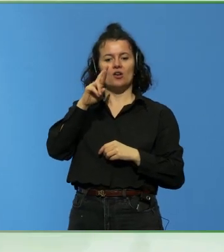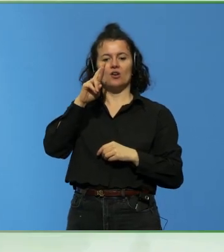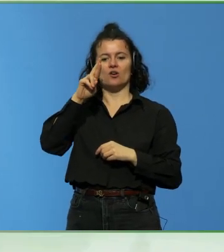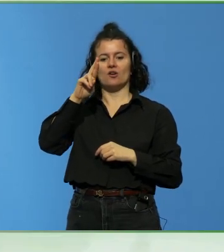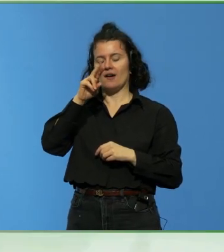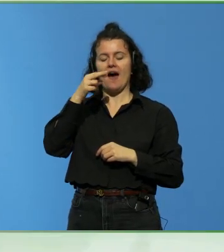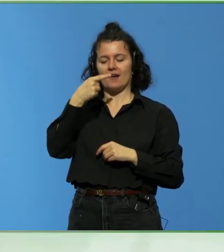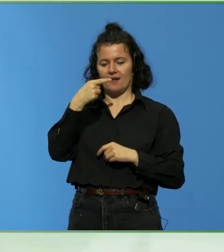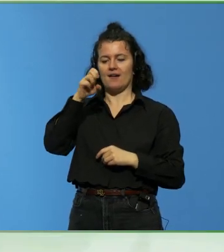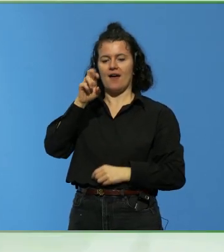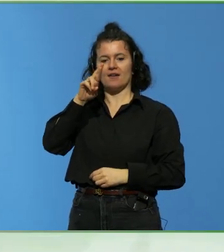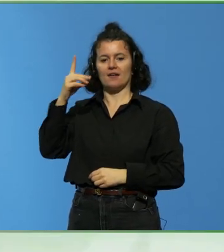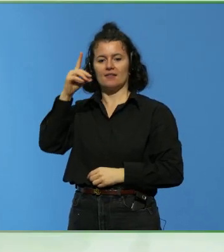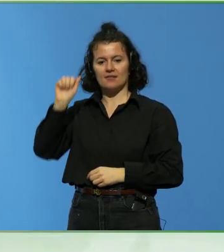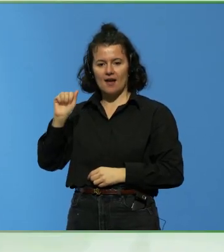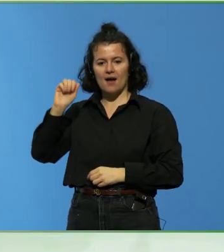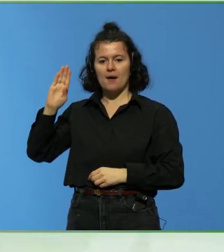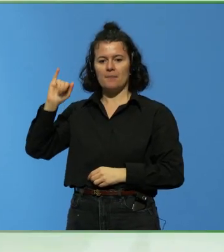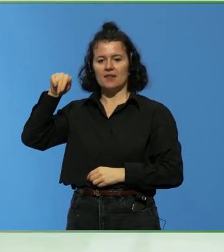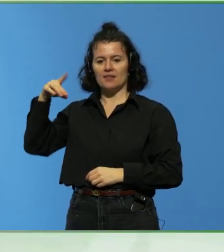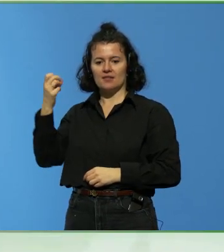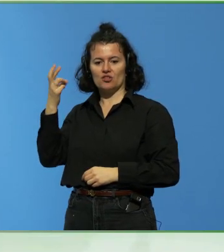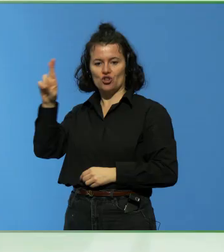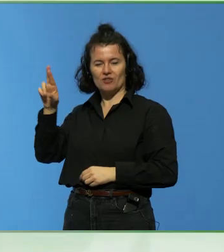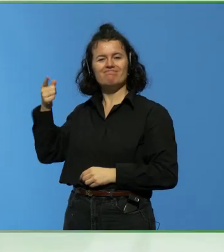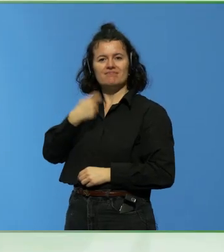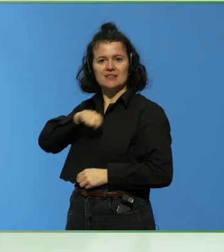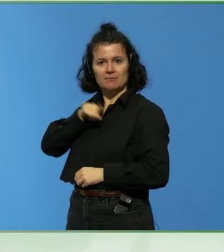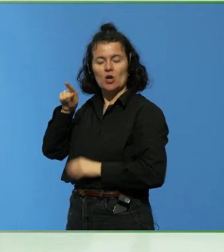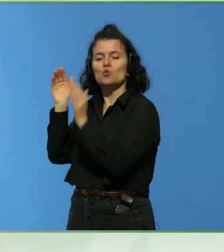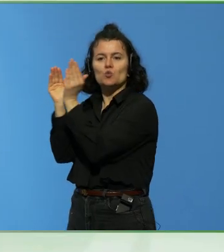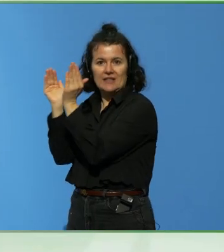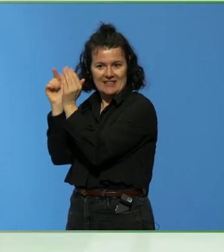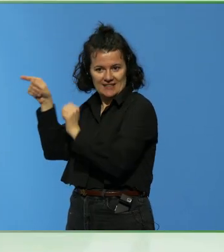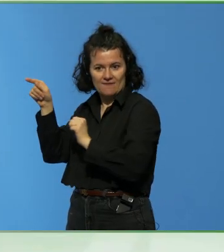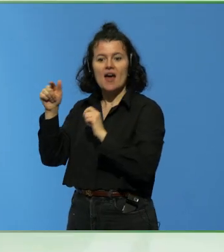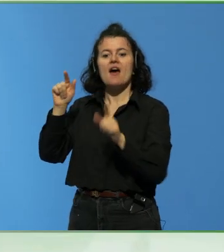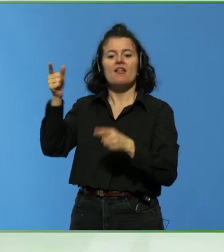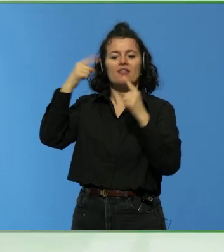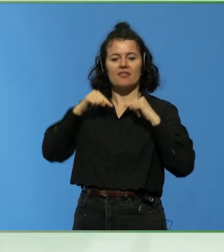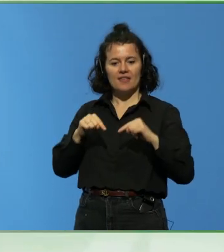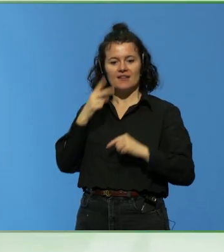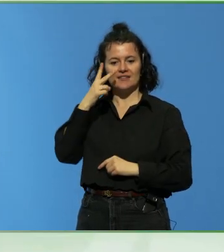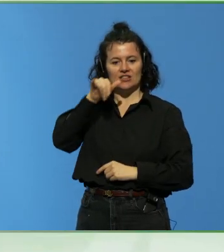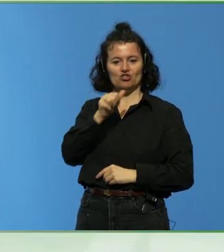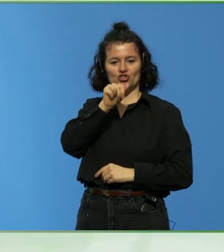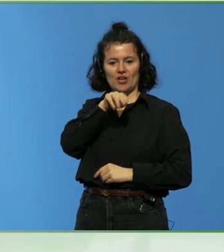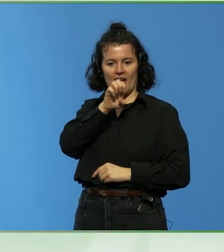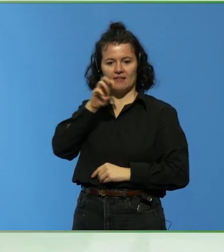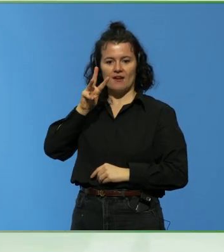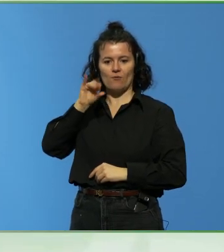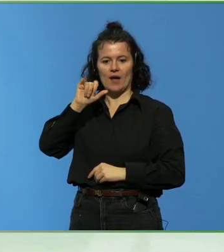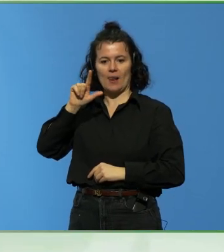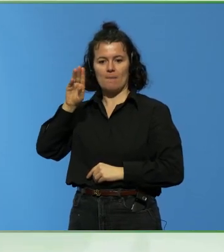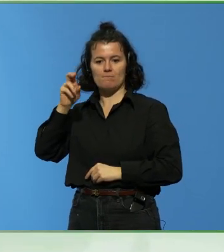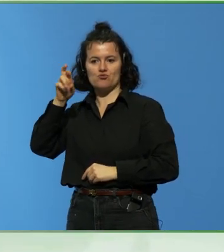UNICEF in Spain, and Jane Wilbur from the London School of Hygiene and Tropical Medicine in the United Kingdom, and